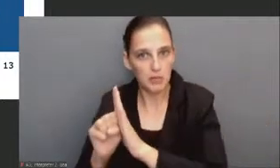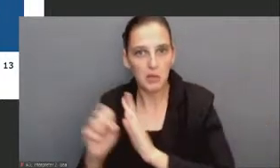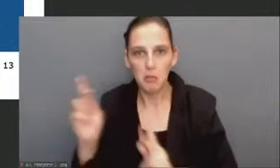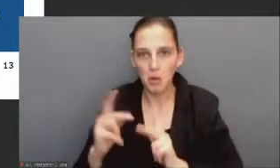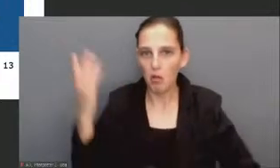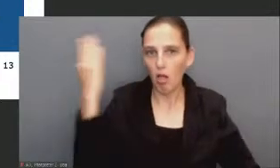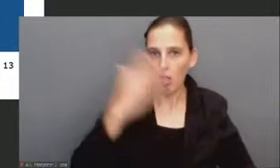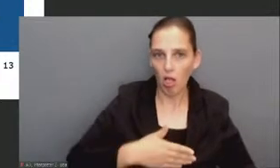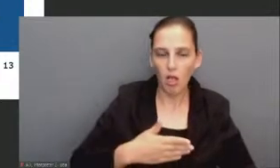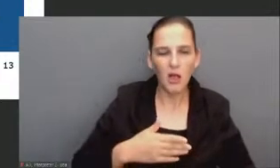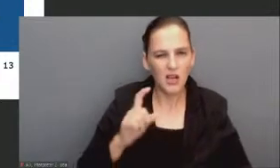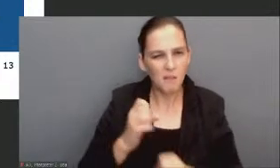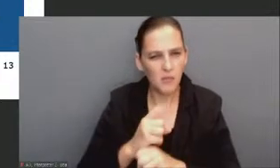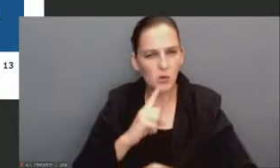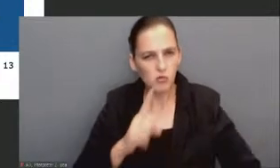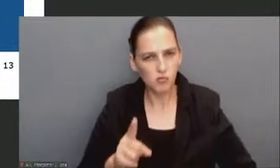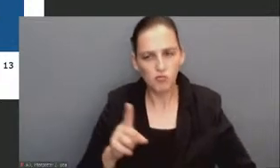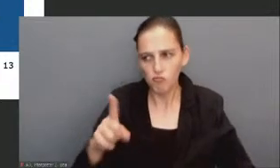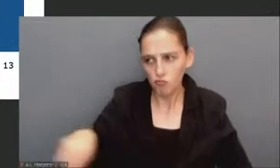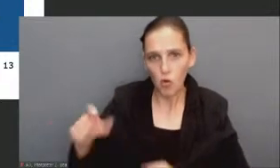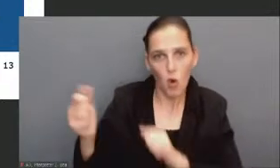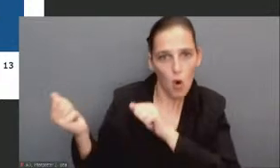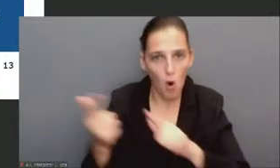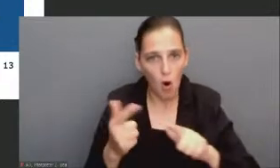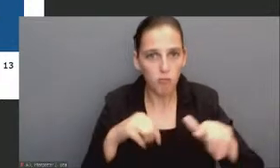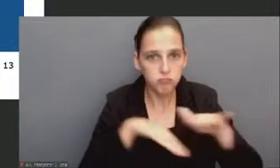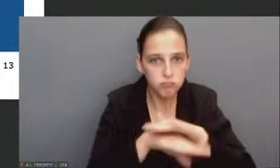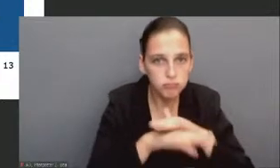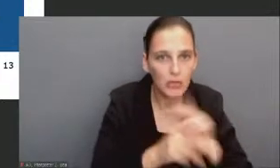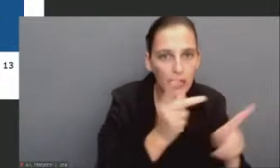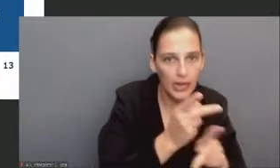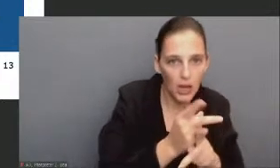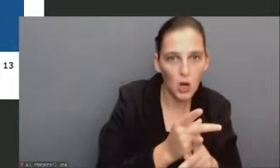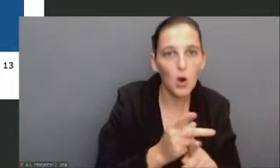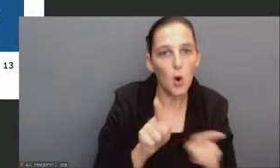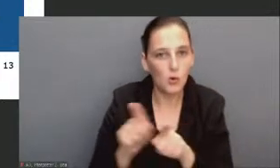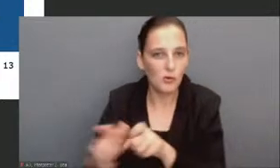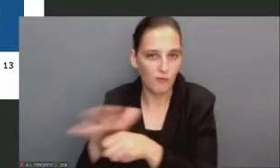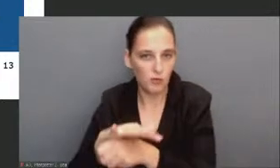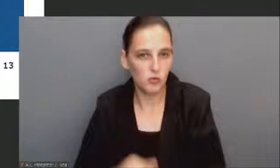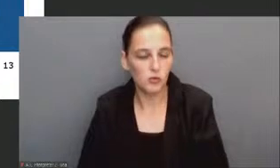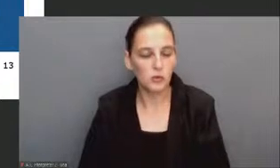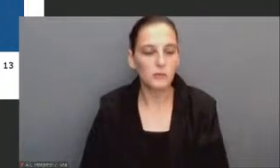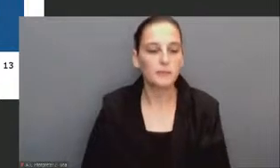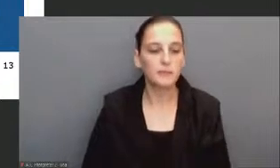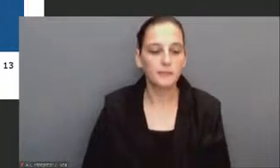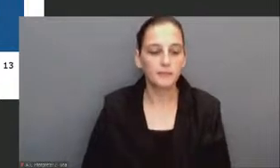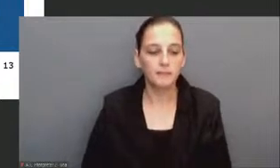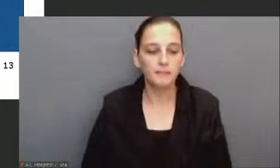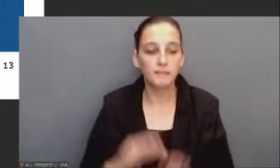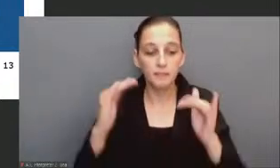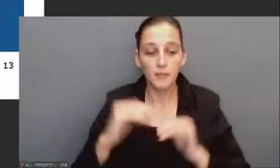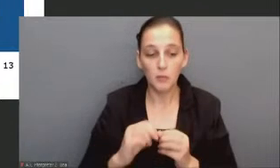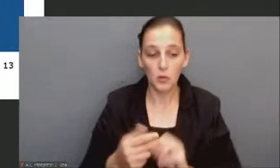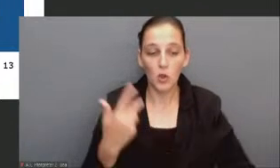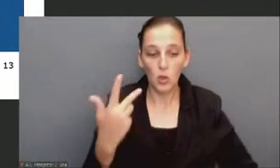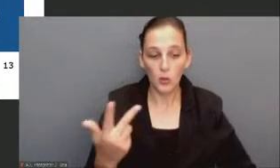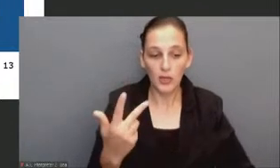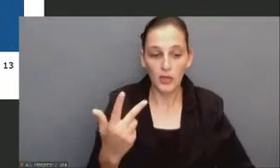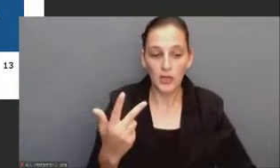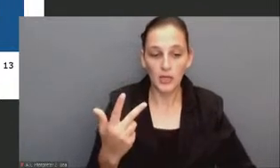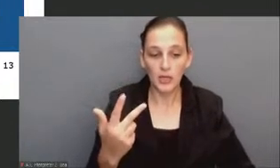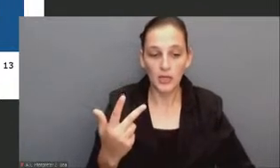everyone has access to care and coverage. Problem statement number 3 is blatant or latent